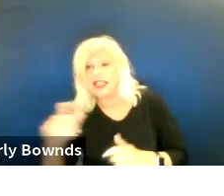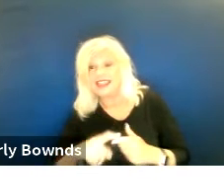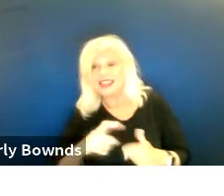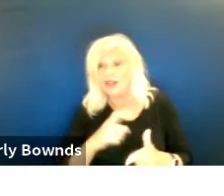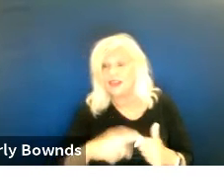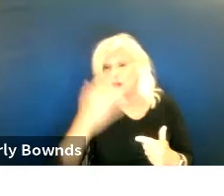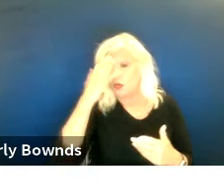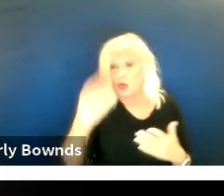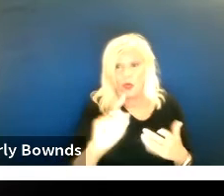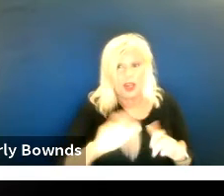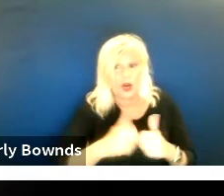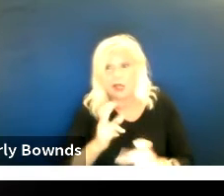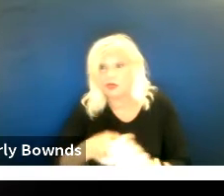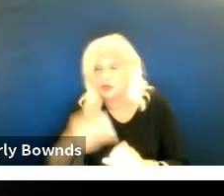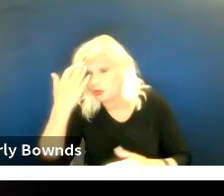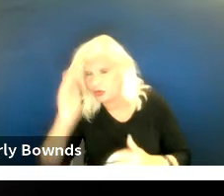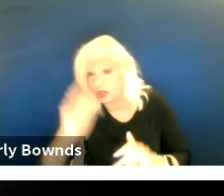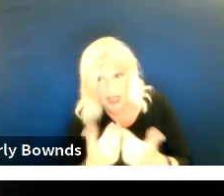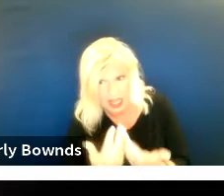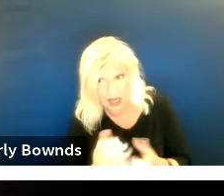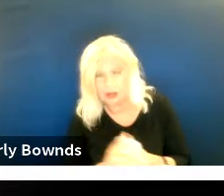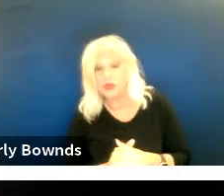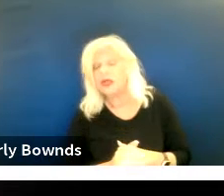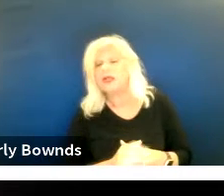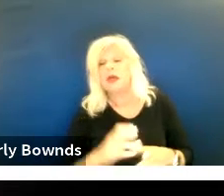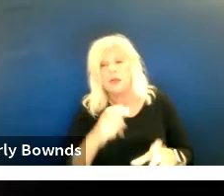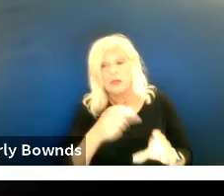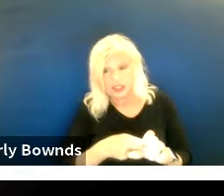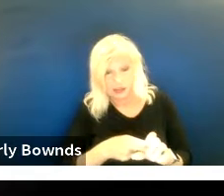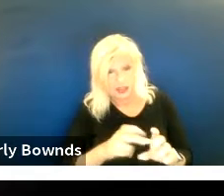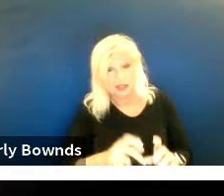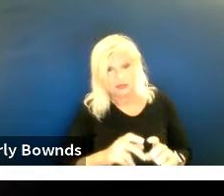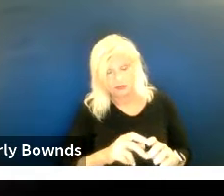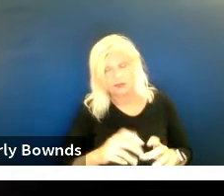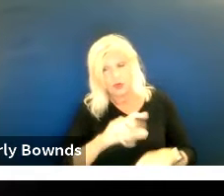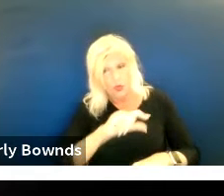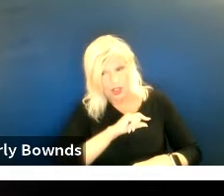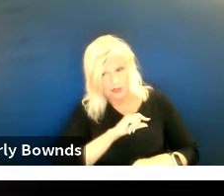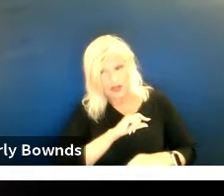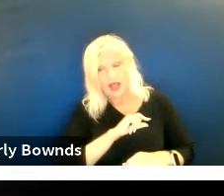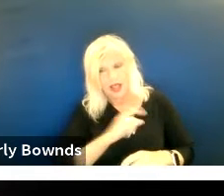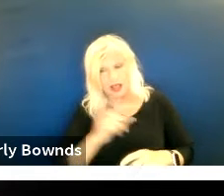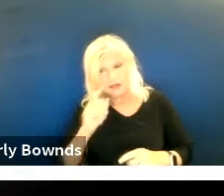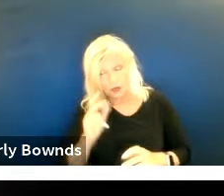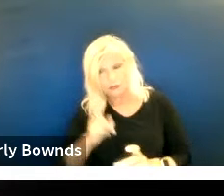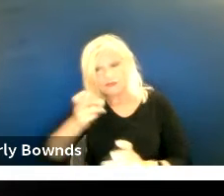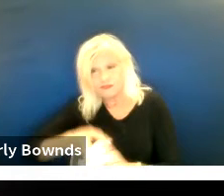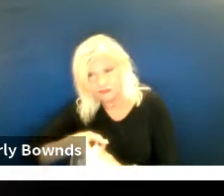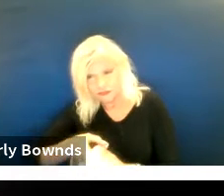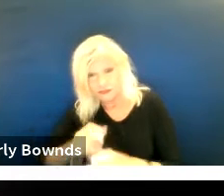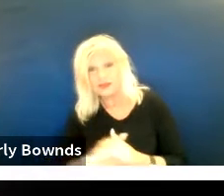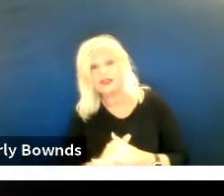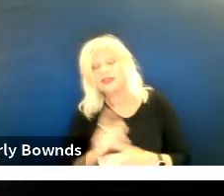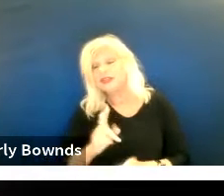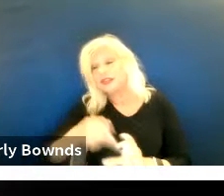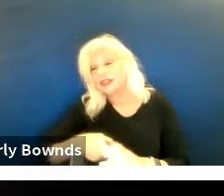site is. And once the participant moves on to the intervention site, the intervention is available as an